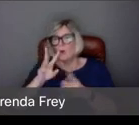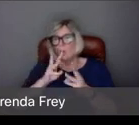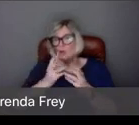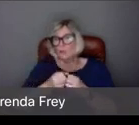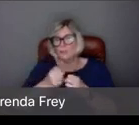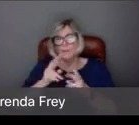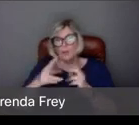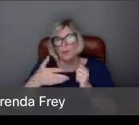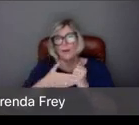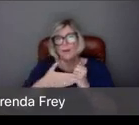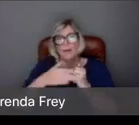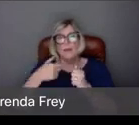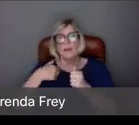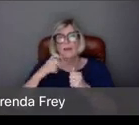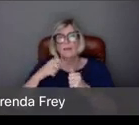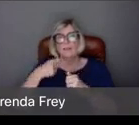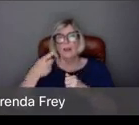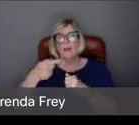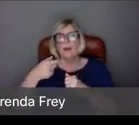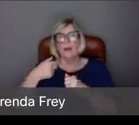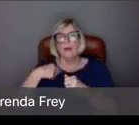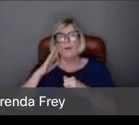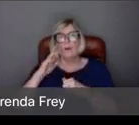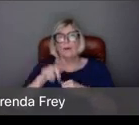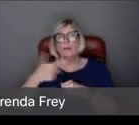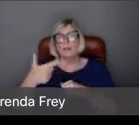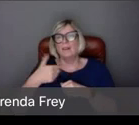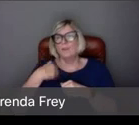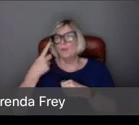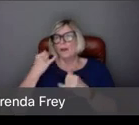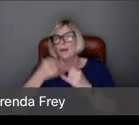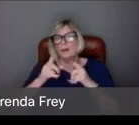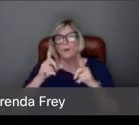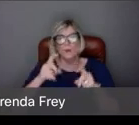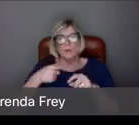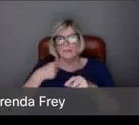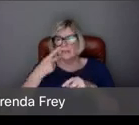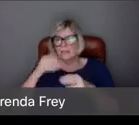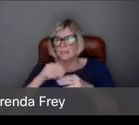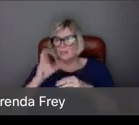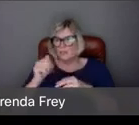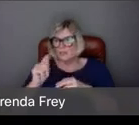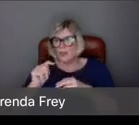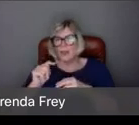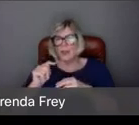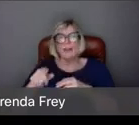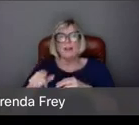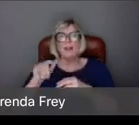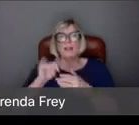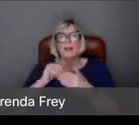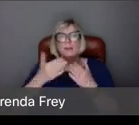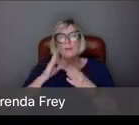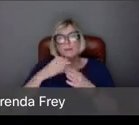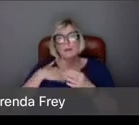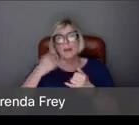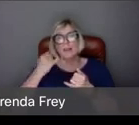helpful. I will say I'm gonna turn it over. We have one last question that I see from the chat box, and that might be kind of my